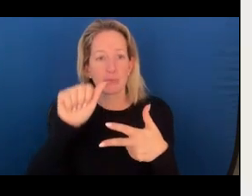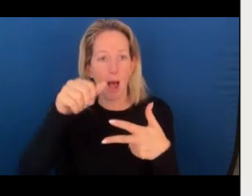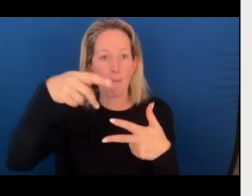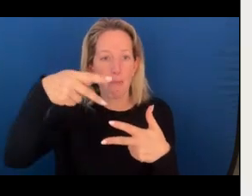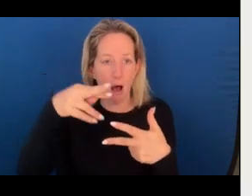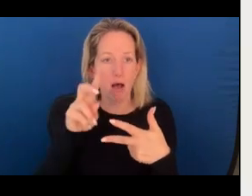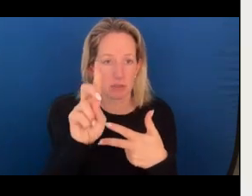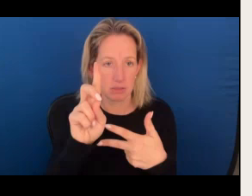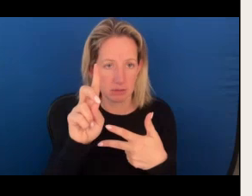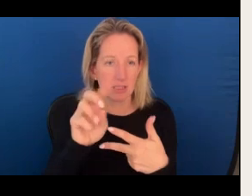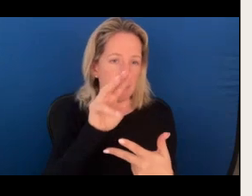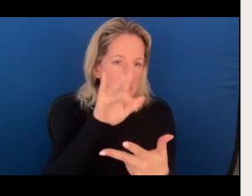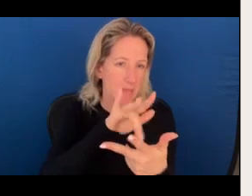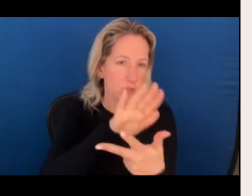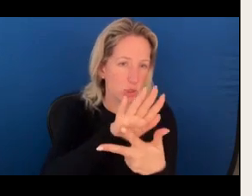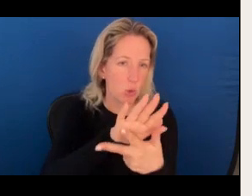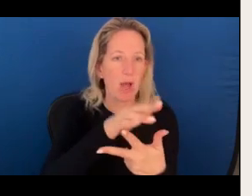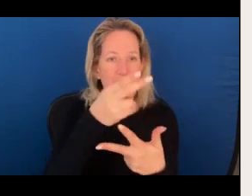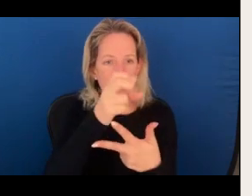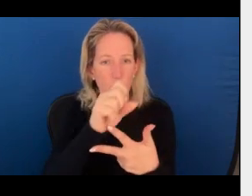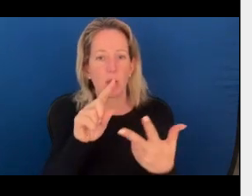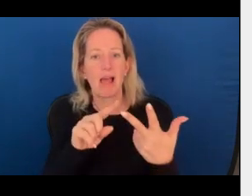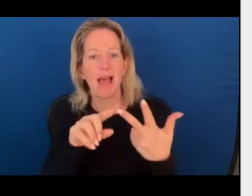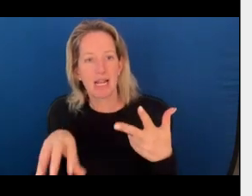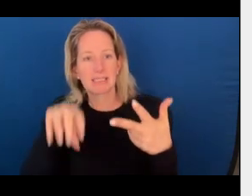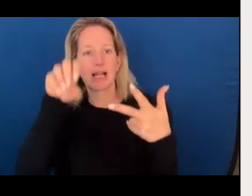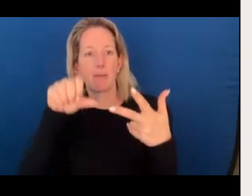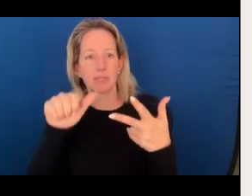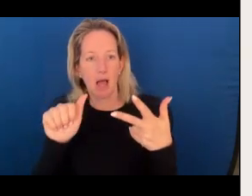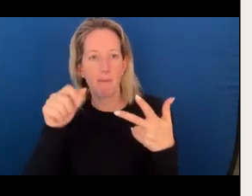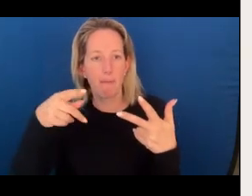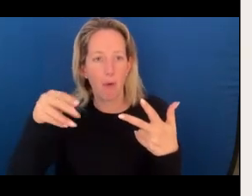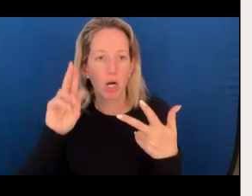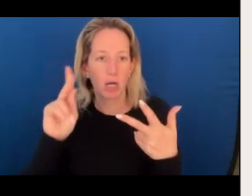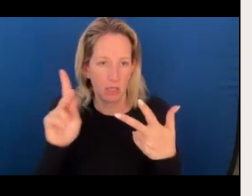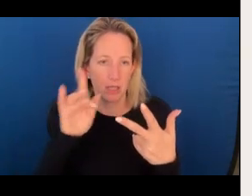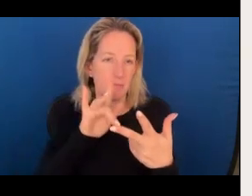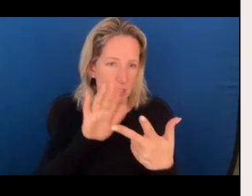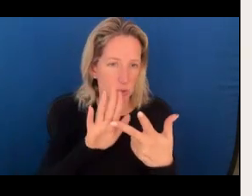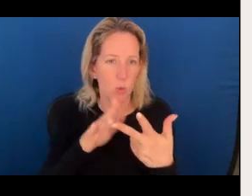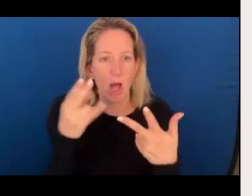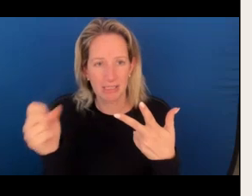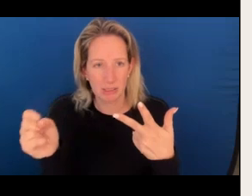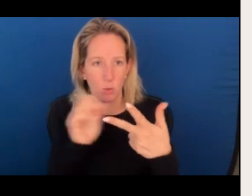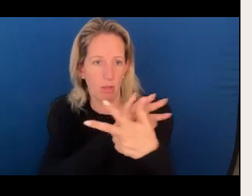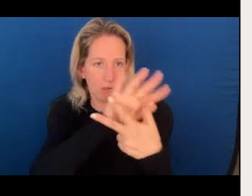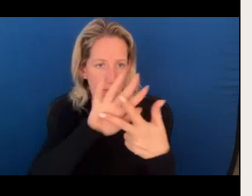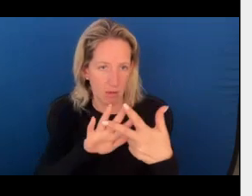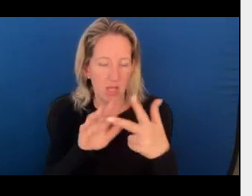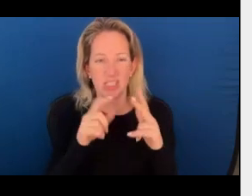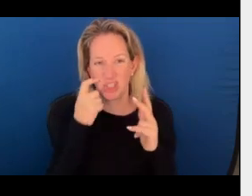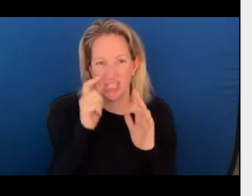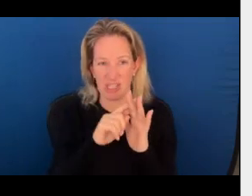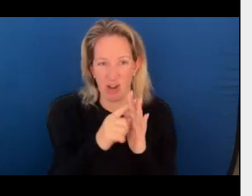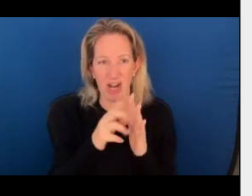high school, and Adopt a Park is middle school and high school. So we started these three this year, and we're going to have continuation next year. Next